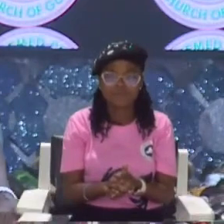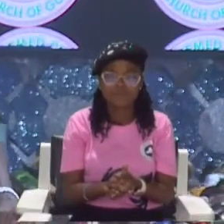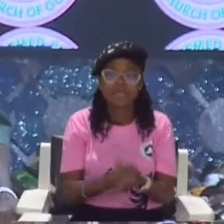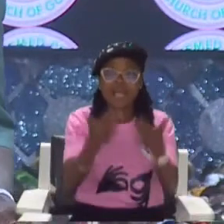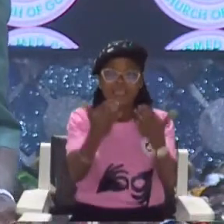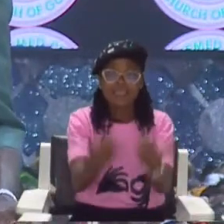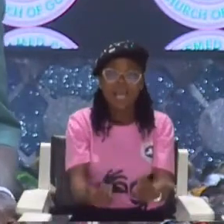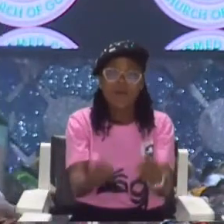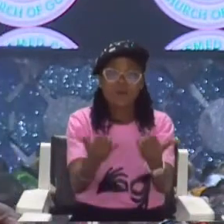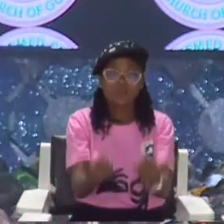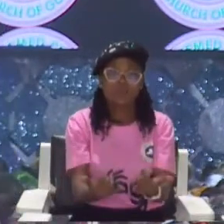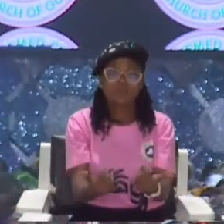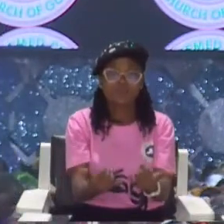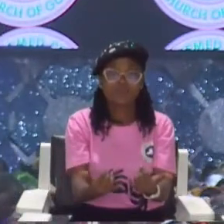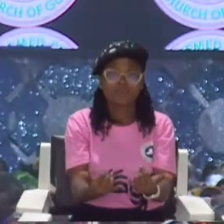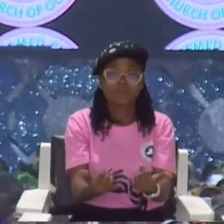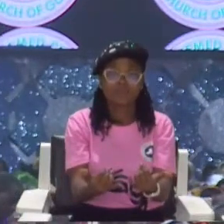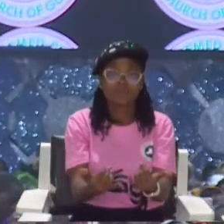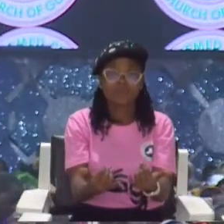Now,